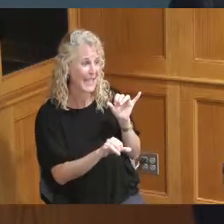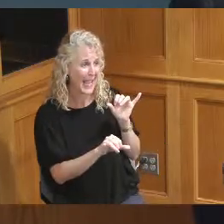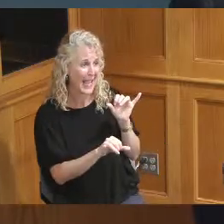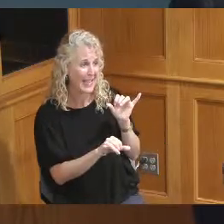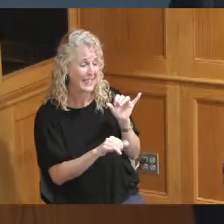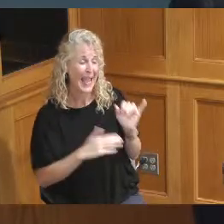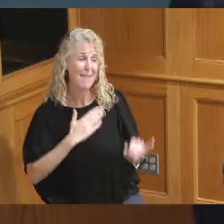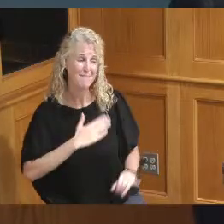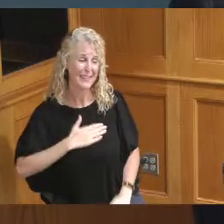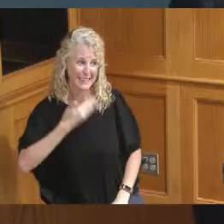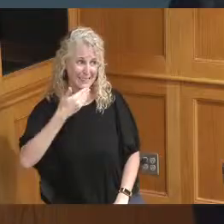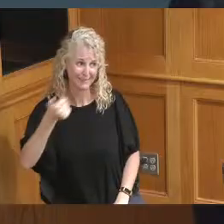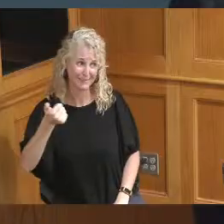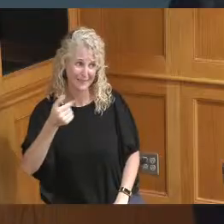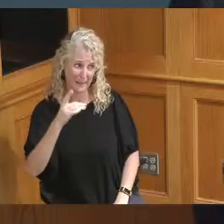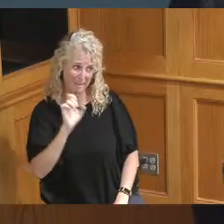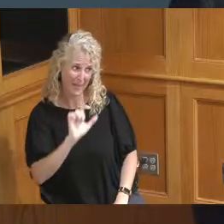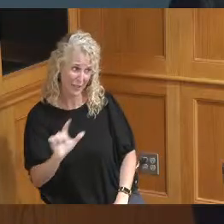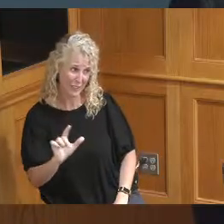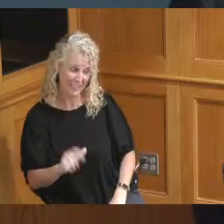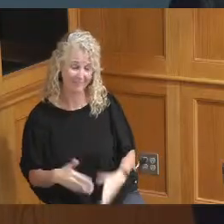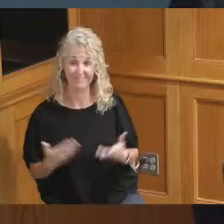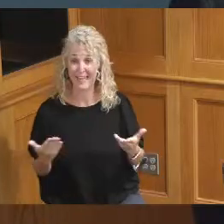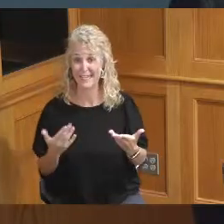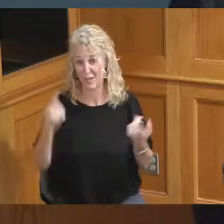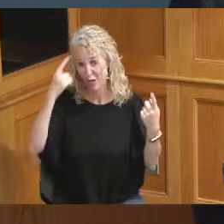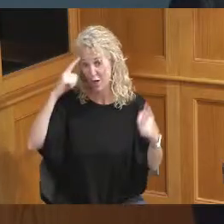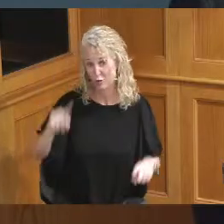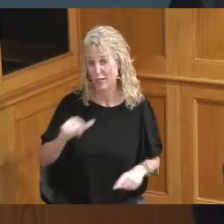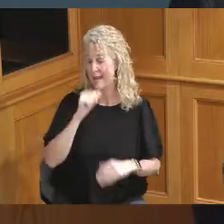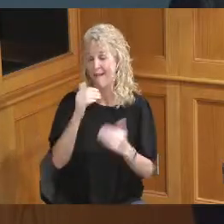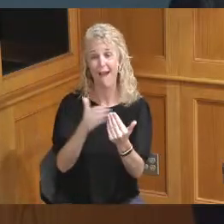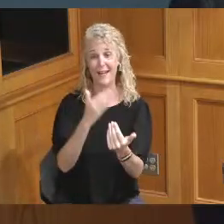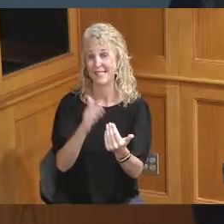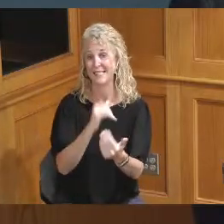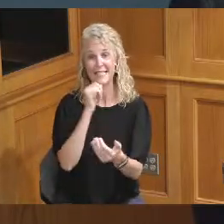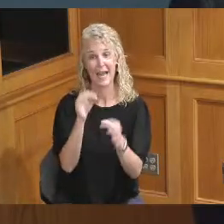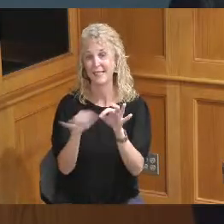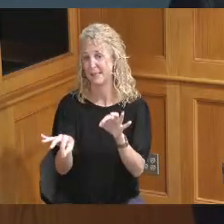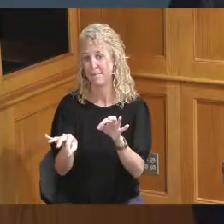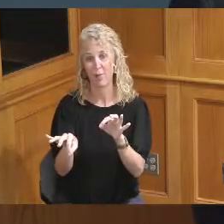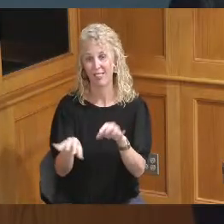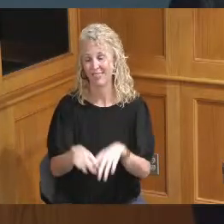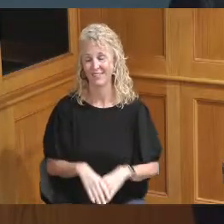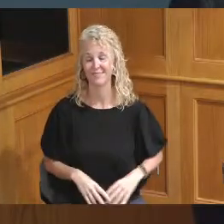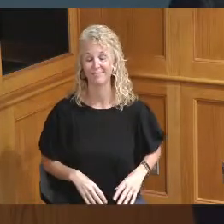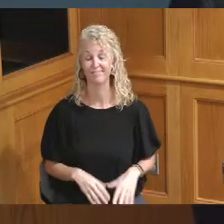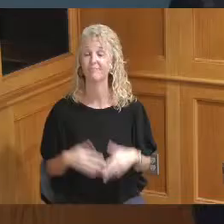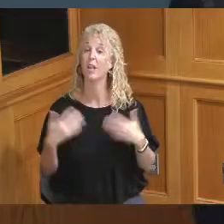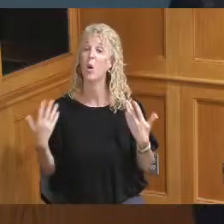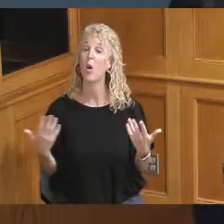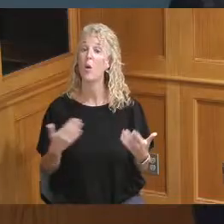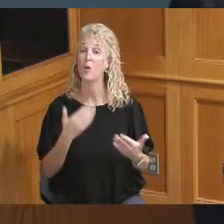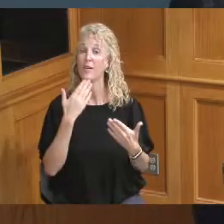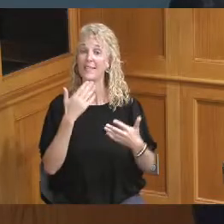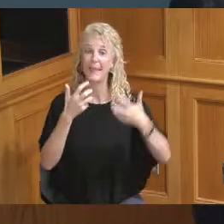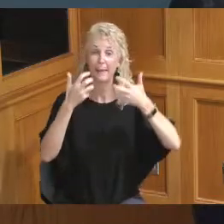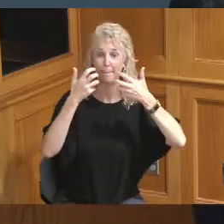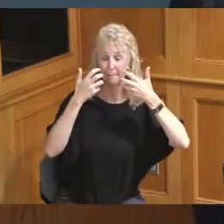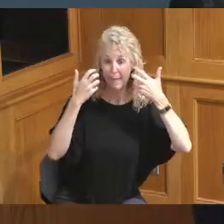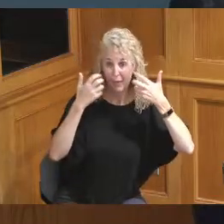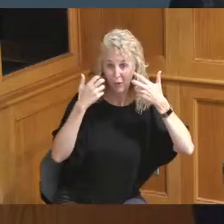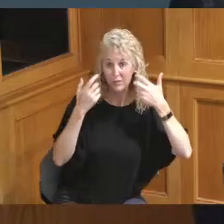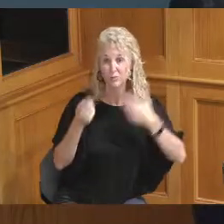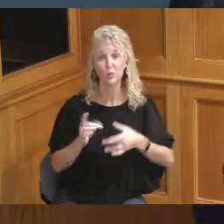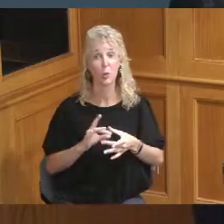lease. And we've delivered on that today. And that was not an easy thing to deliver on, but here we are. And I also want to thank the Bengals. As you